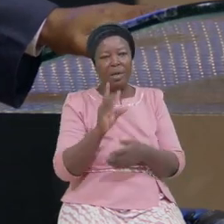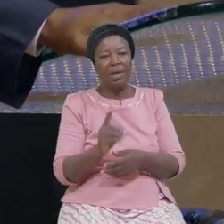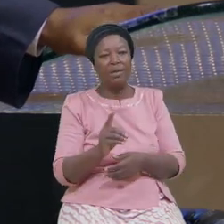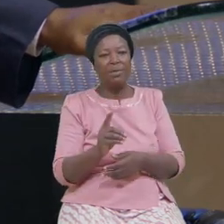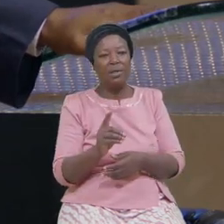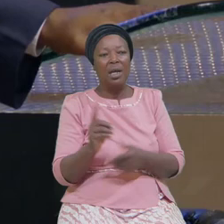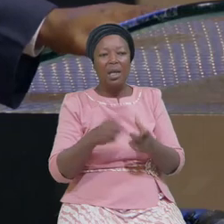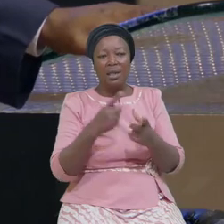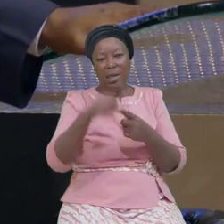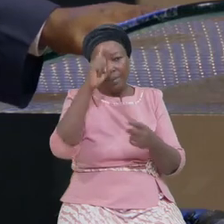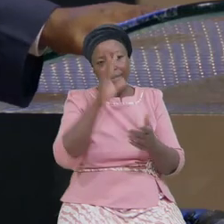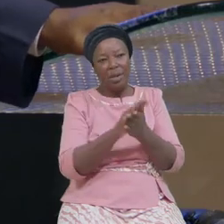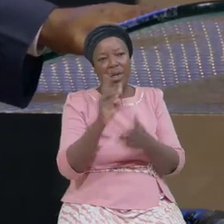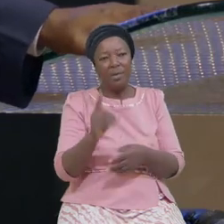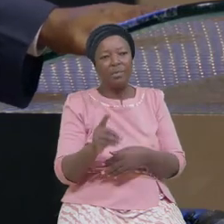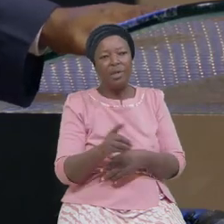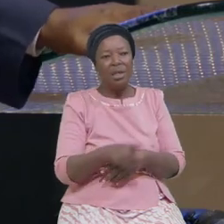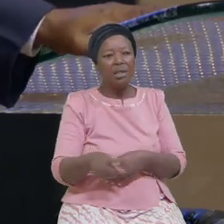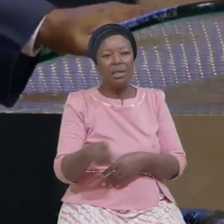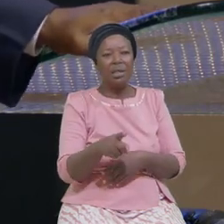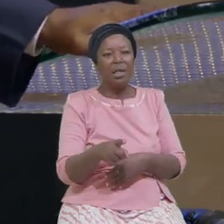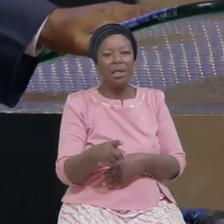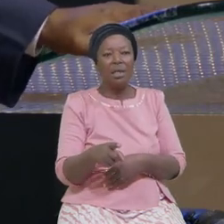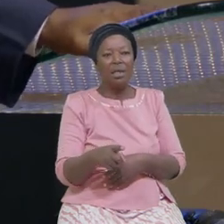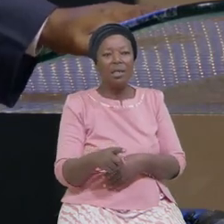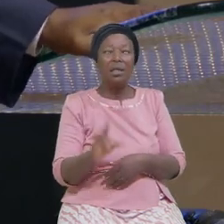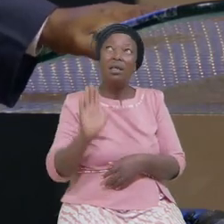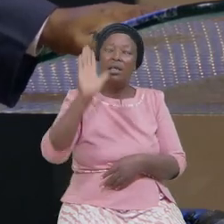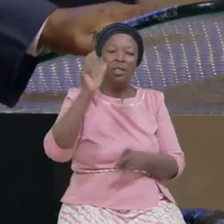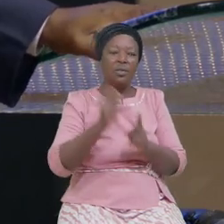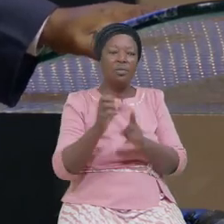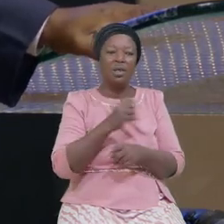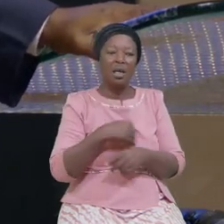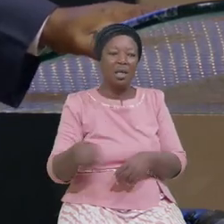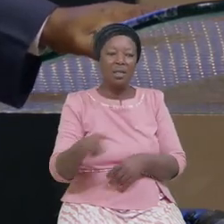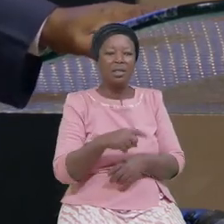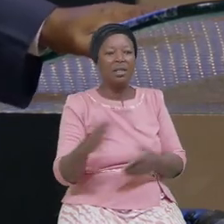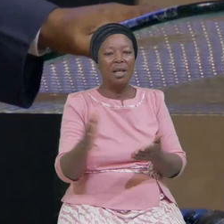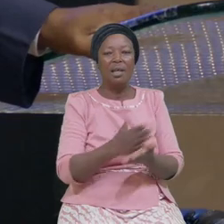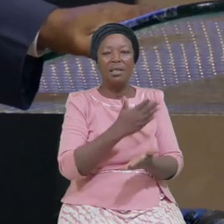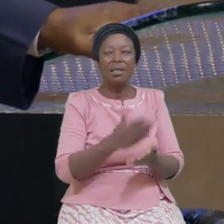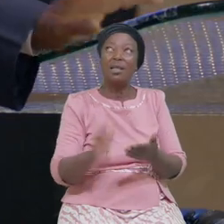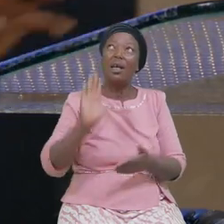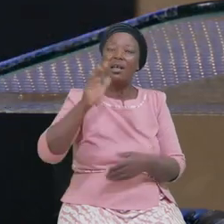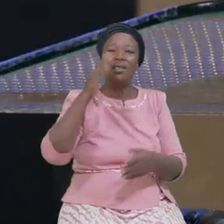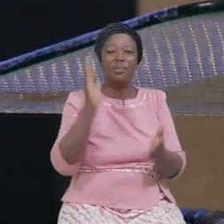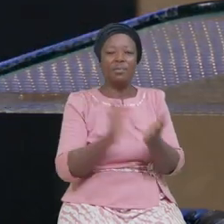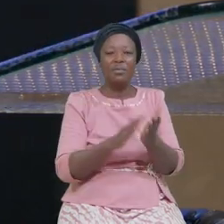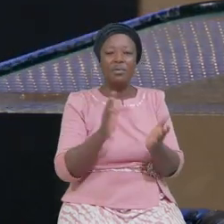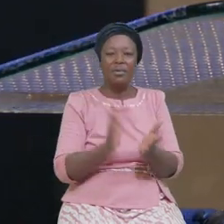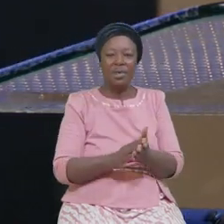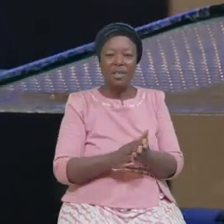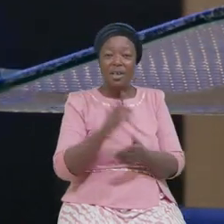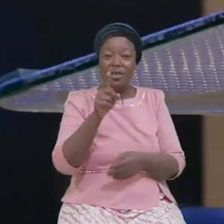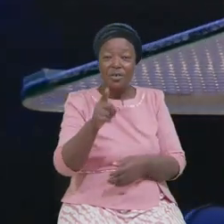Then believed they his works, and they sang his praise. You